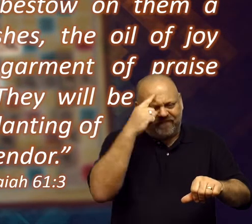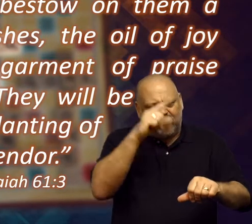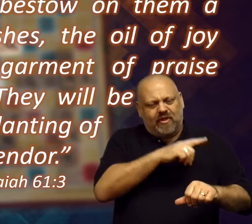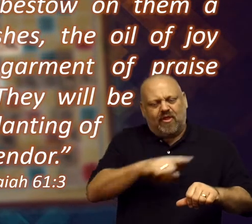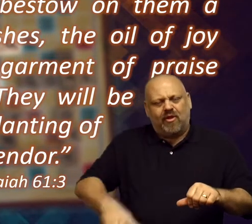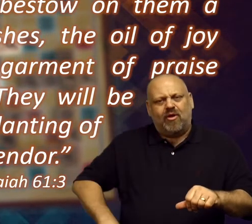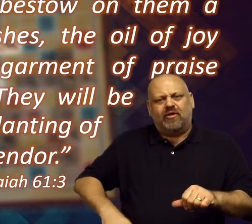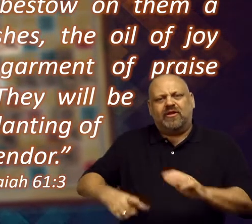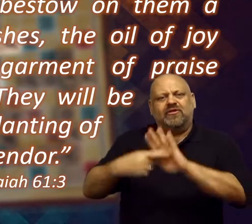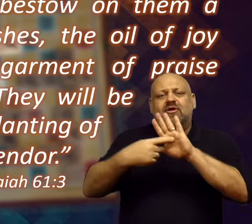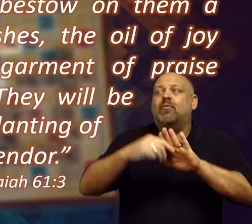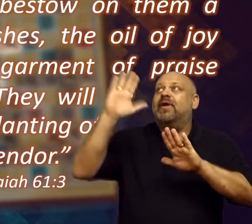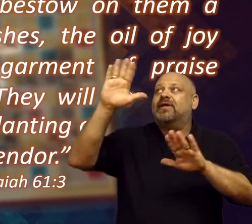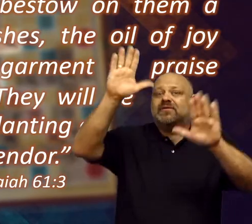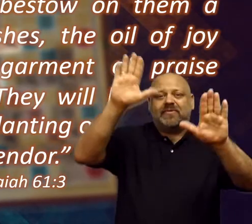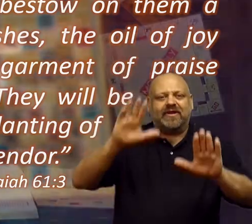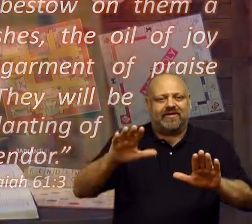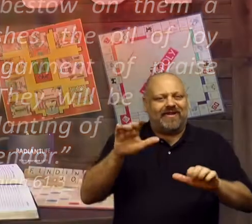display of His splendor."